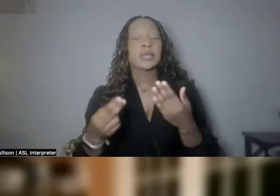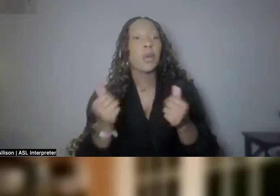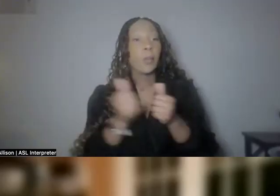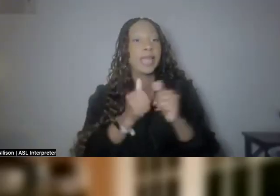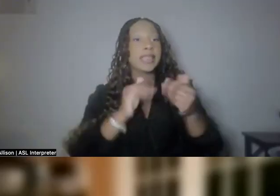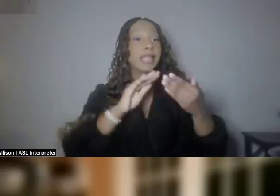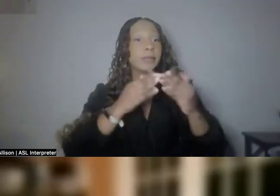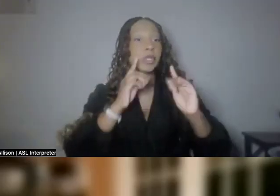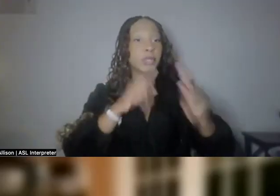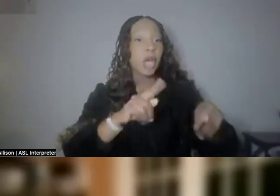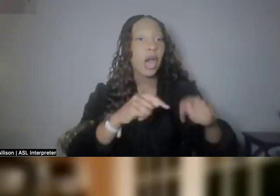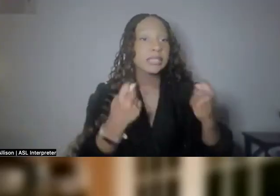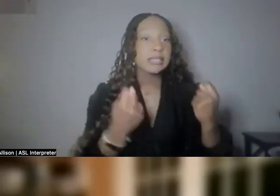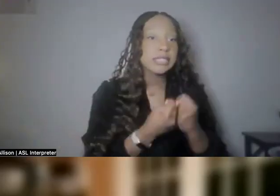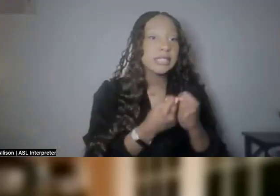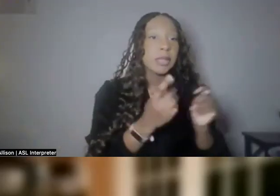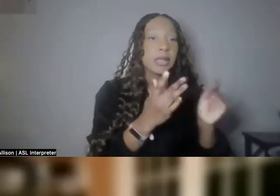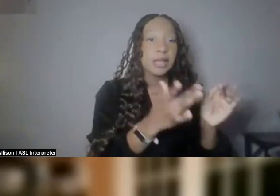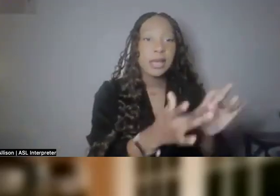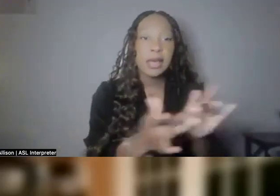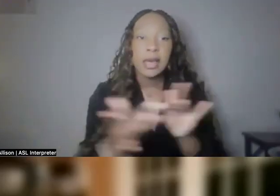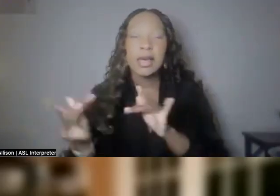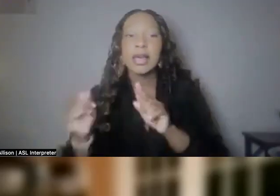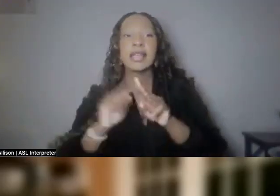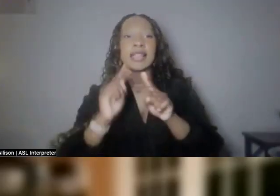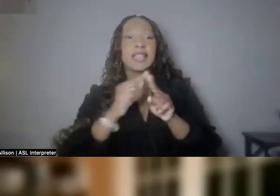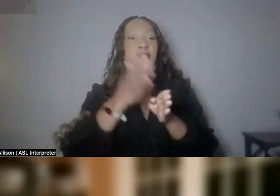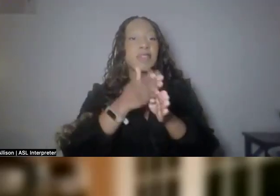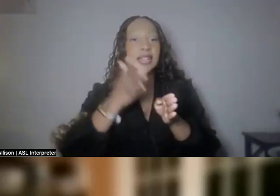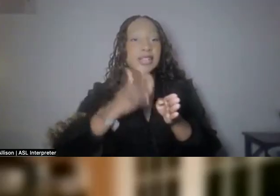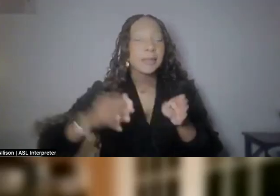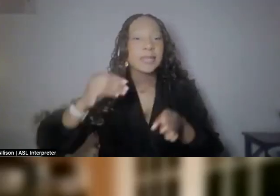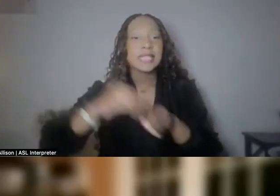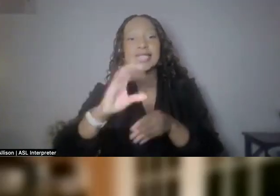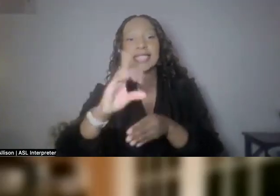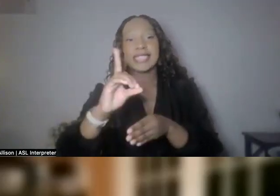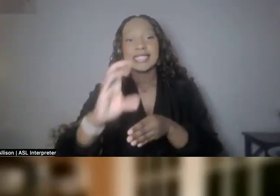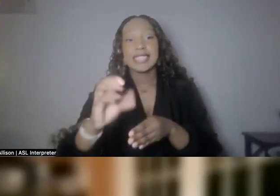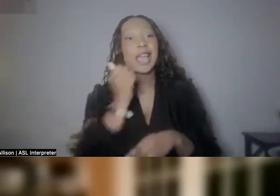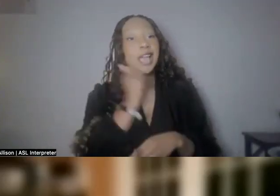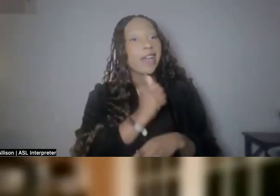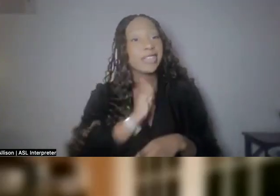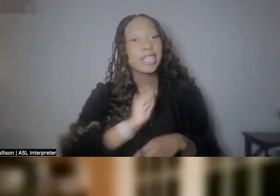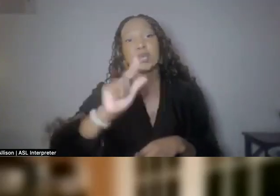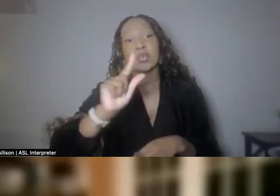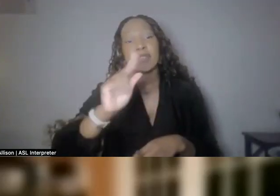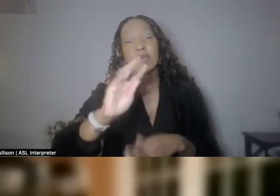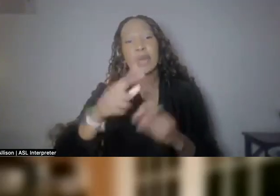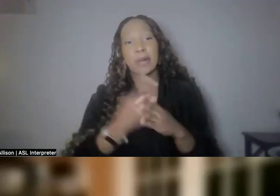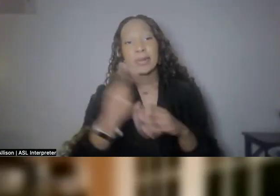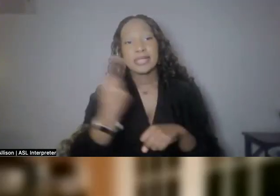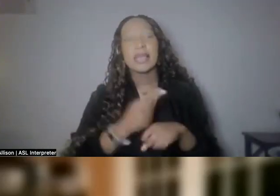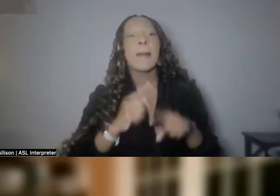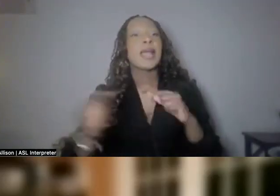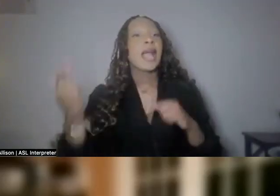are out and about moving across the District of Columbia every day, 24 hours a day. But I knew that we needed some more